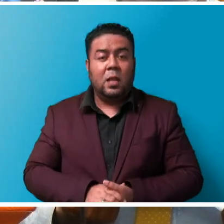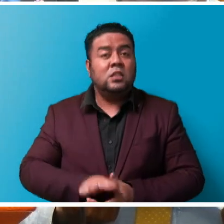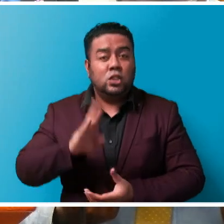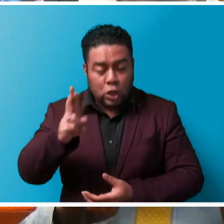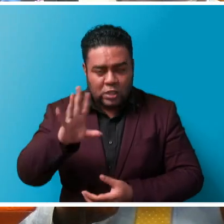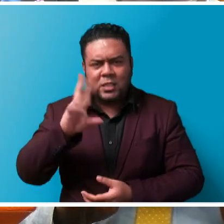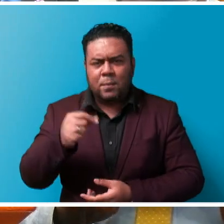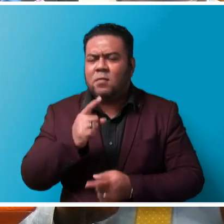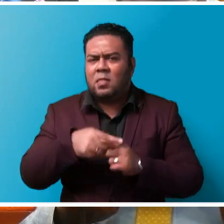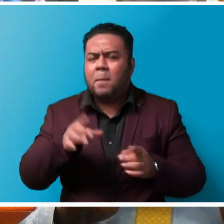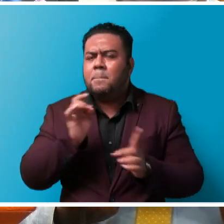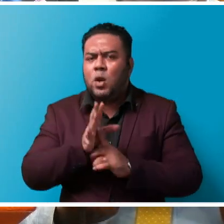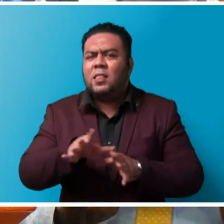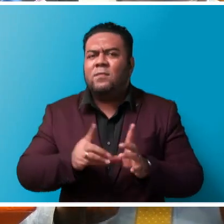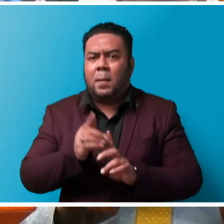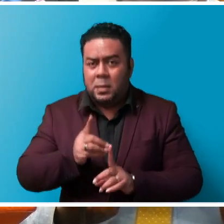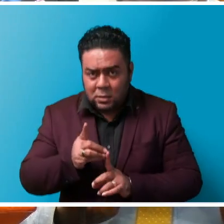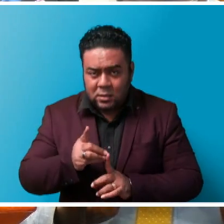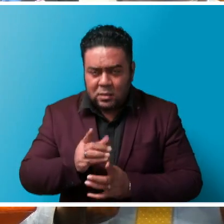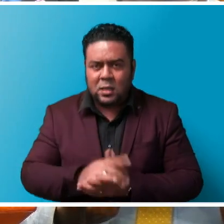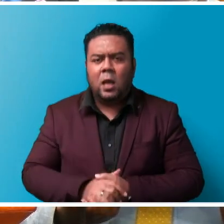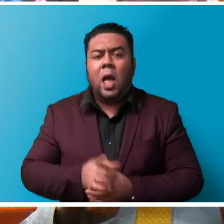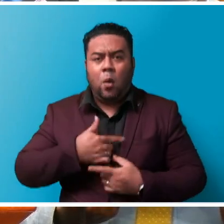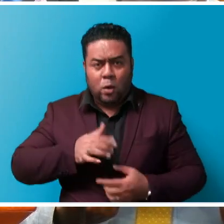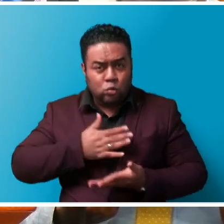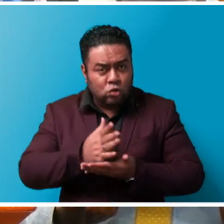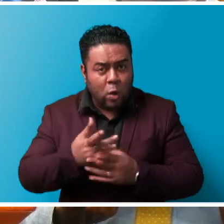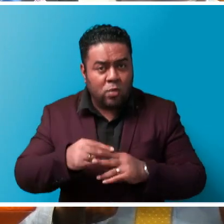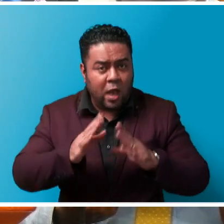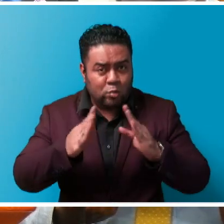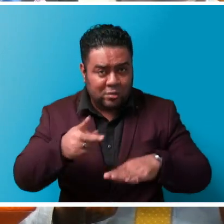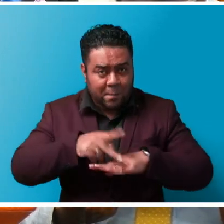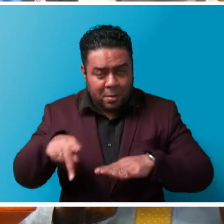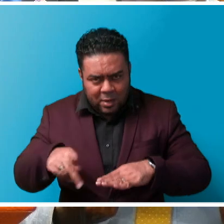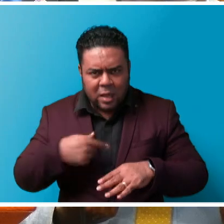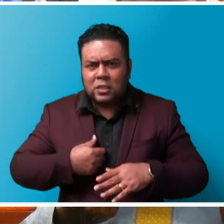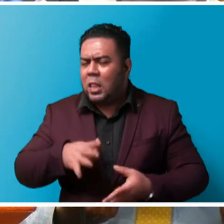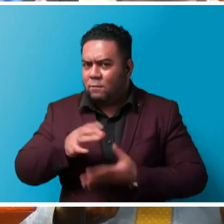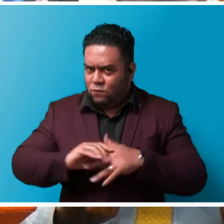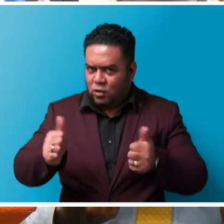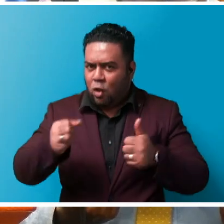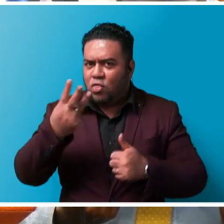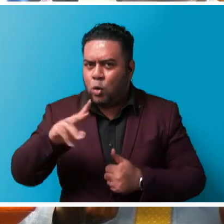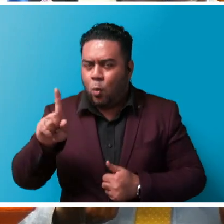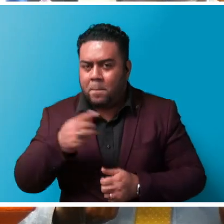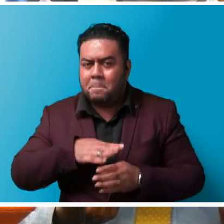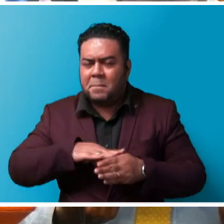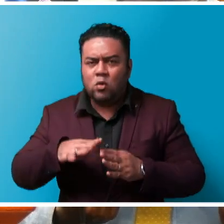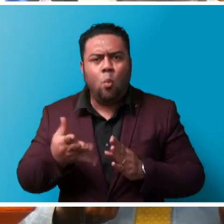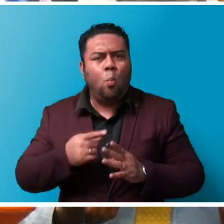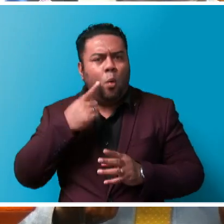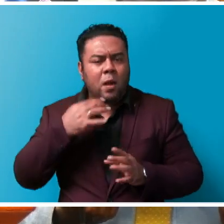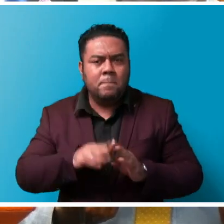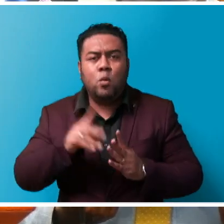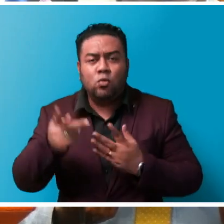key developments I would like to share with the House include the completion of 31 major water projects across the